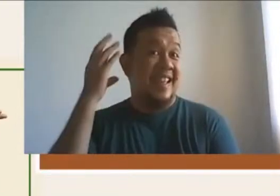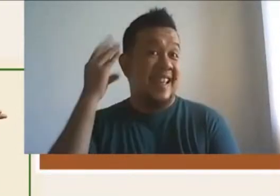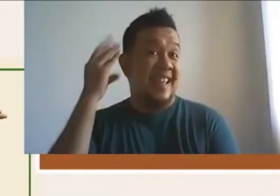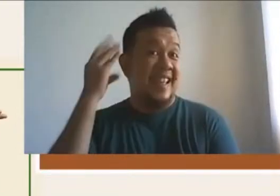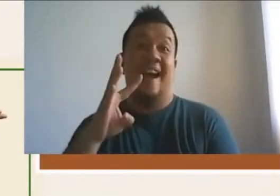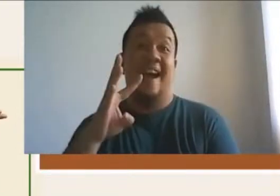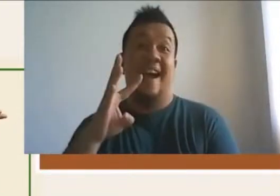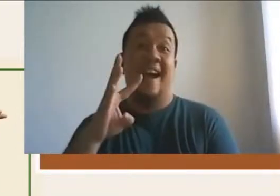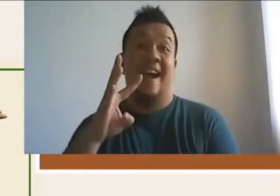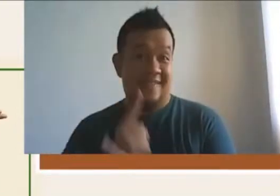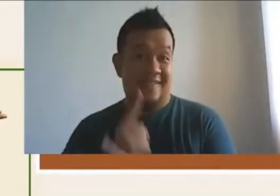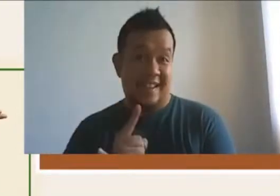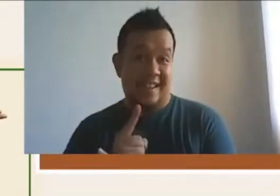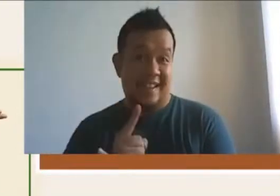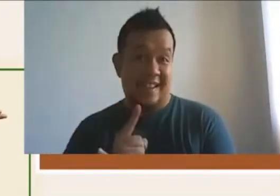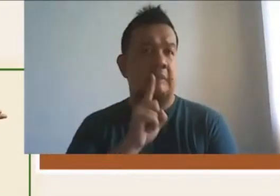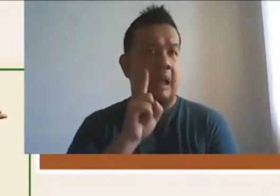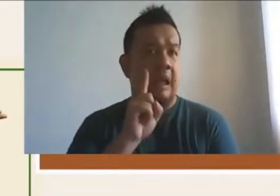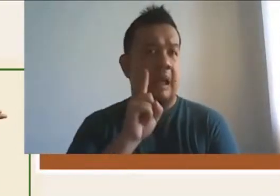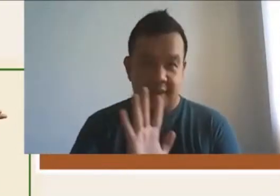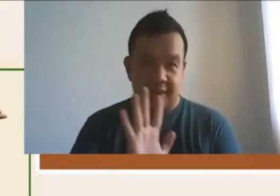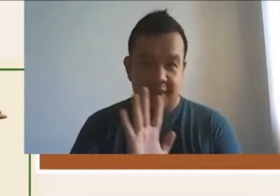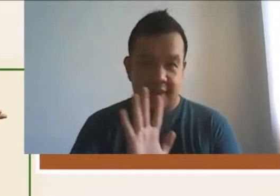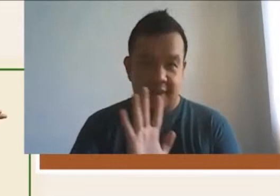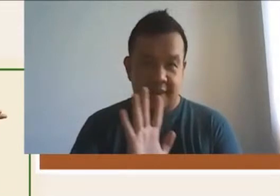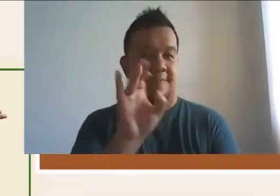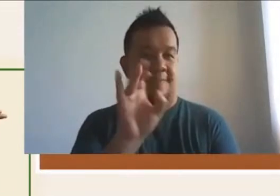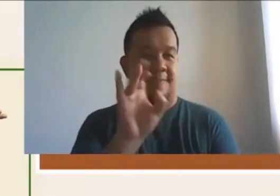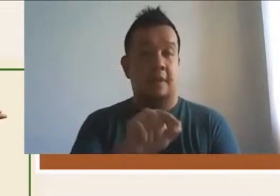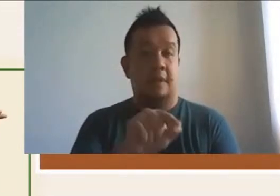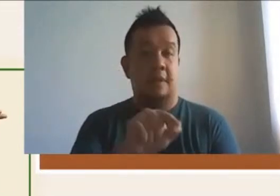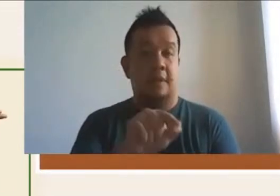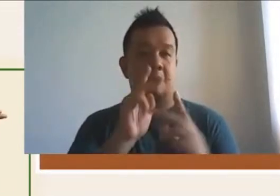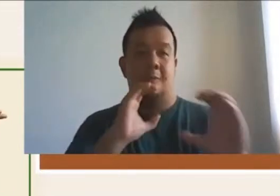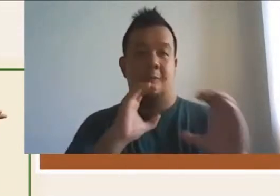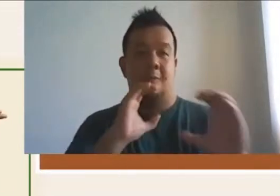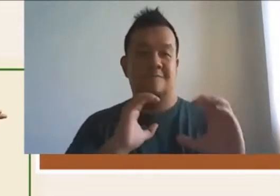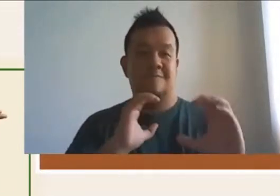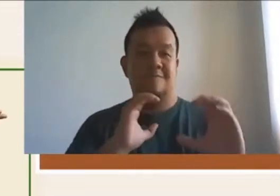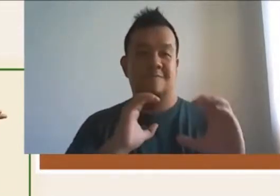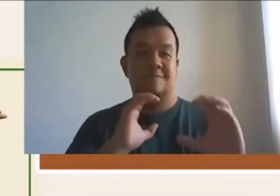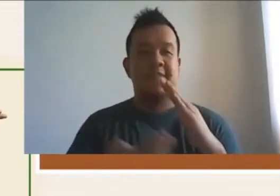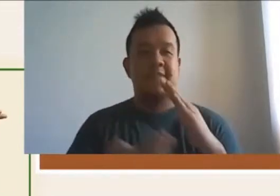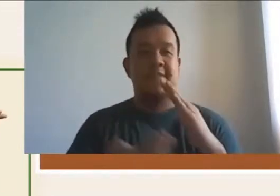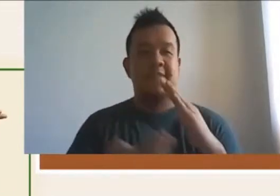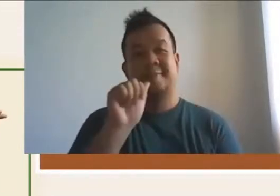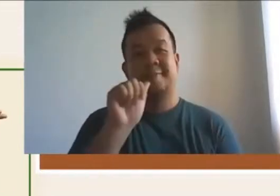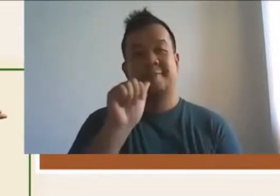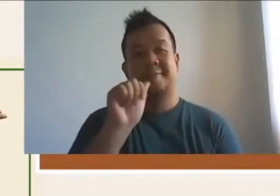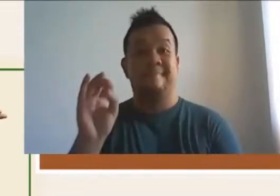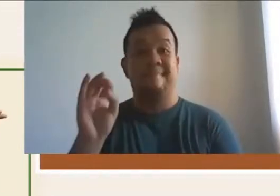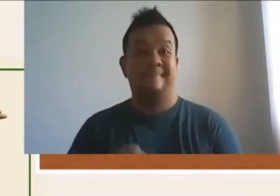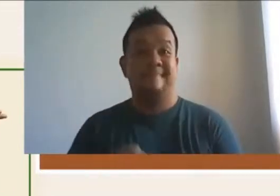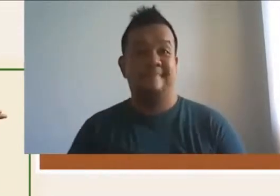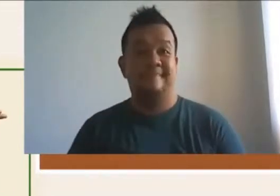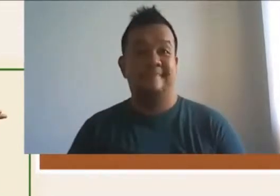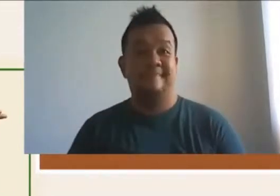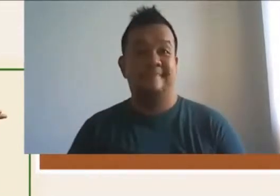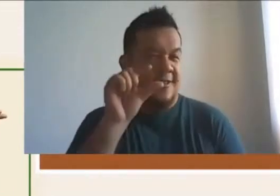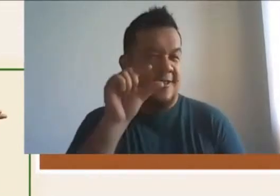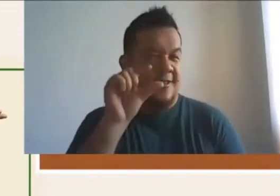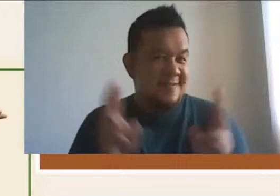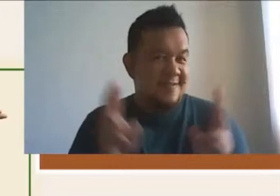out the alphabet, but for us, for basic communication, we use finger spelling. So just short lang. All right, let's start. A,